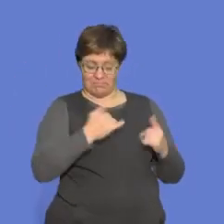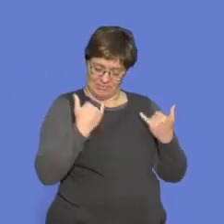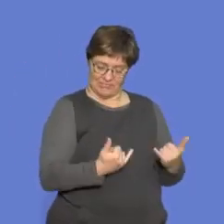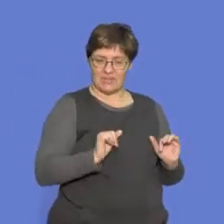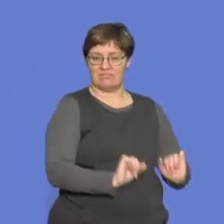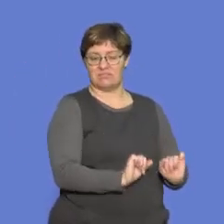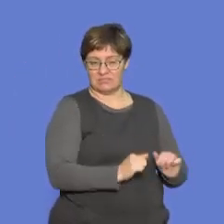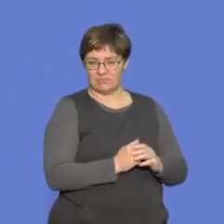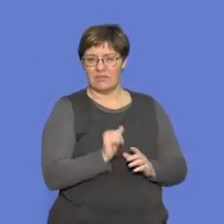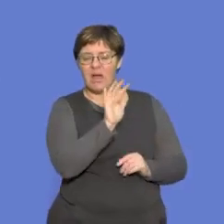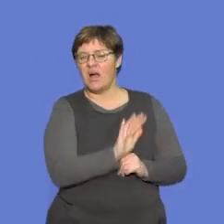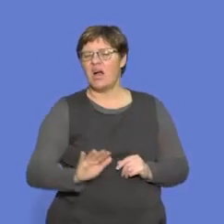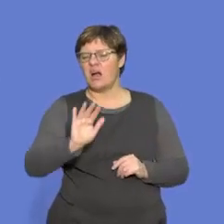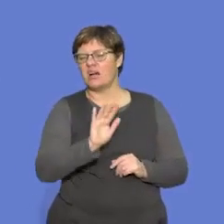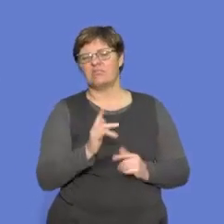we're looking at about